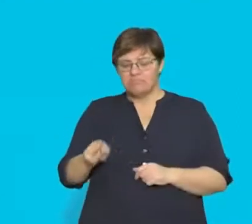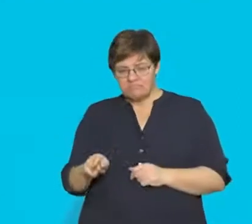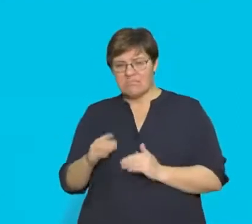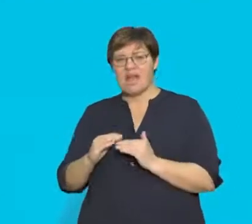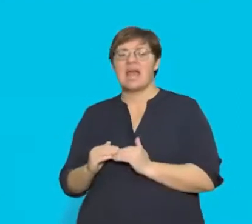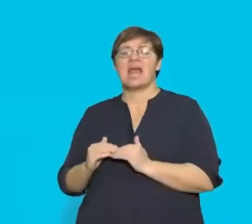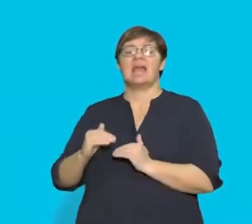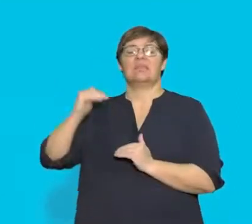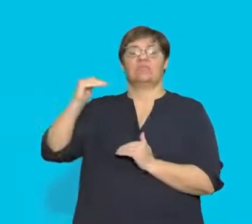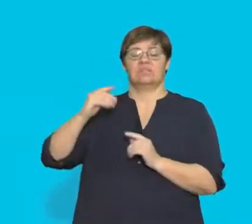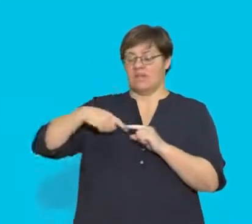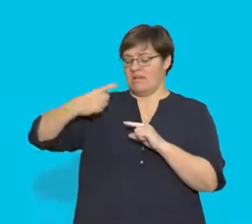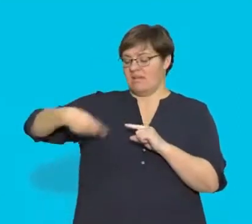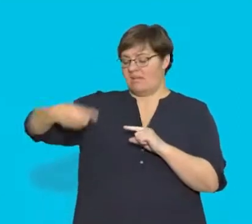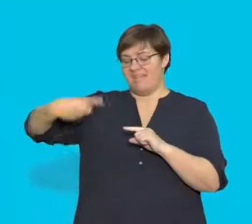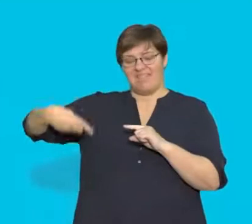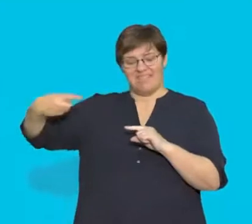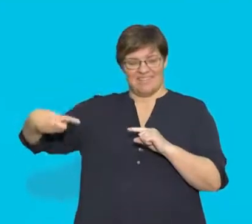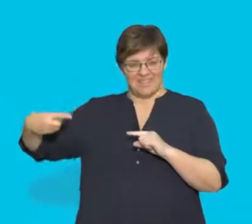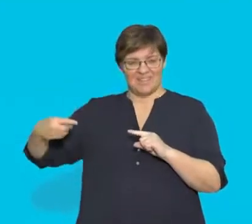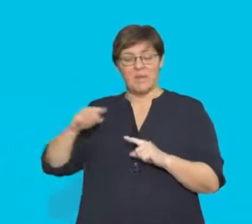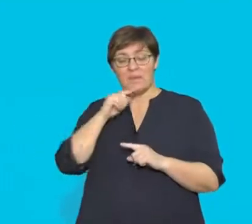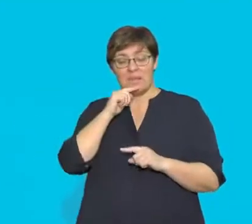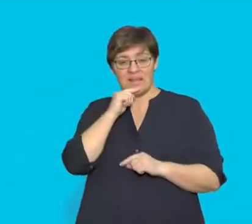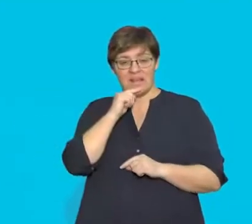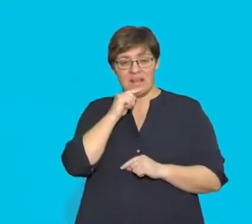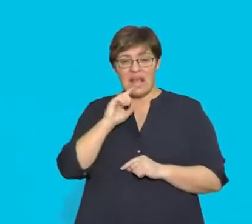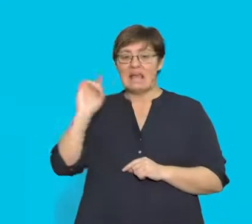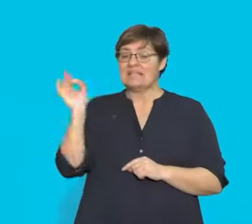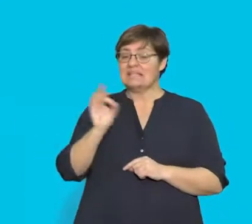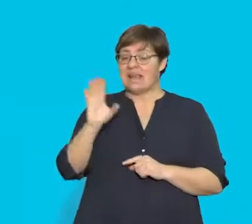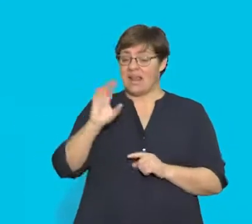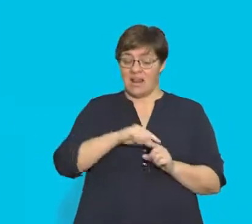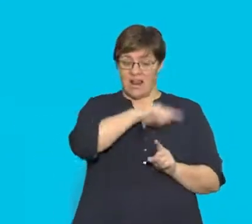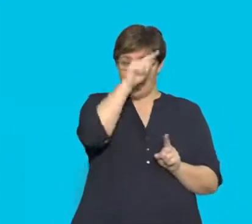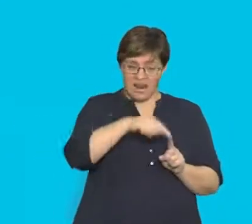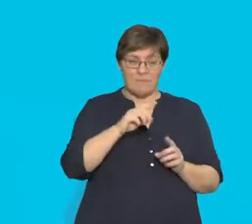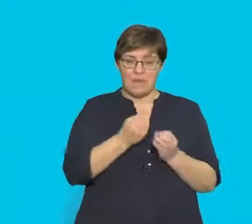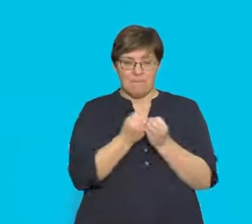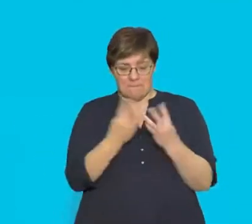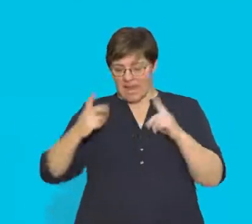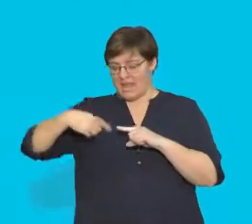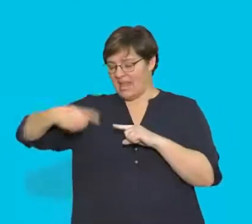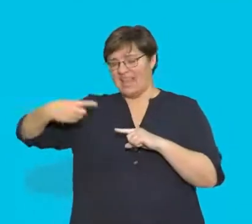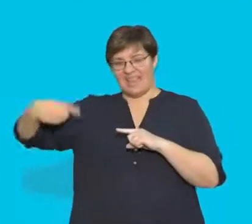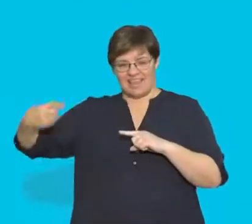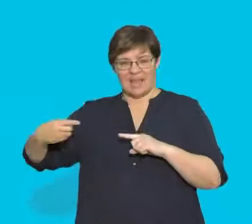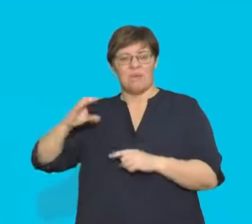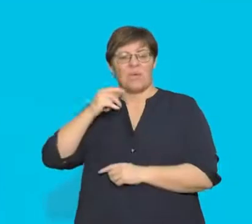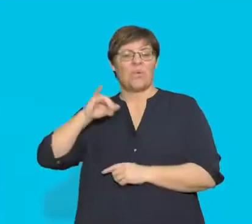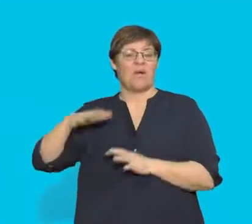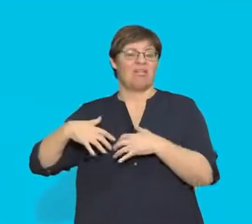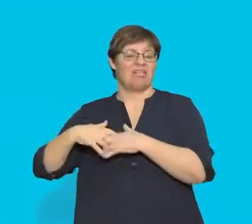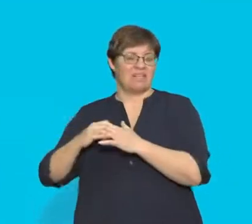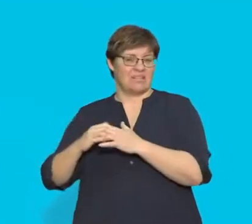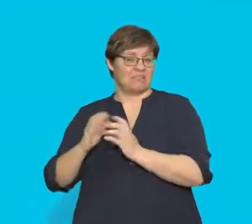to increase the number of turns to make this not just a single loop, but multiple loops that will make up a